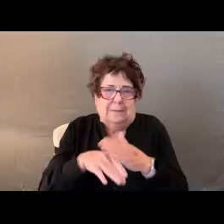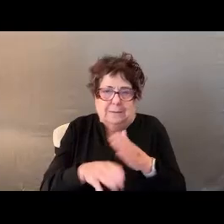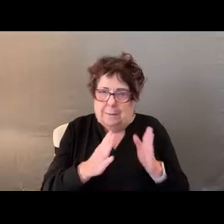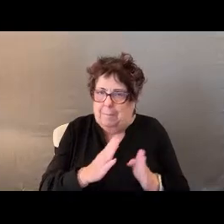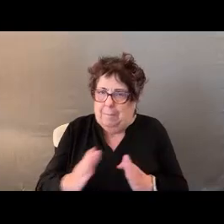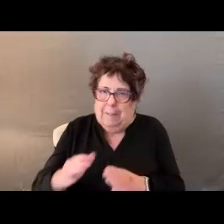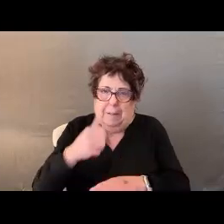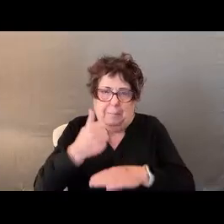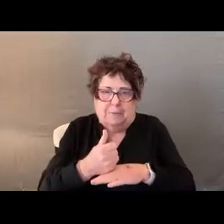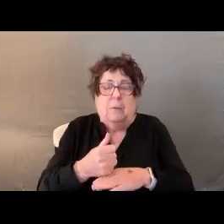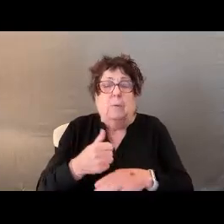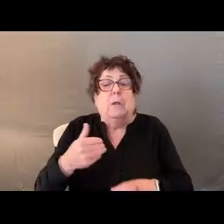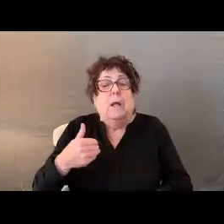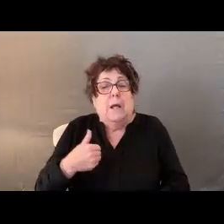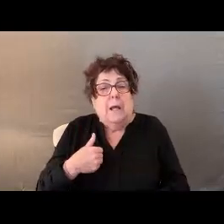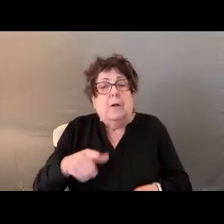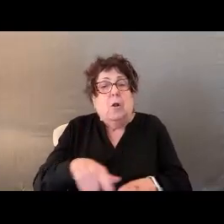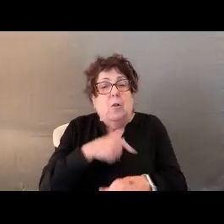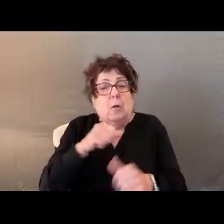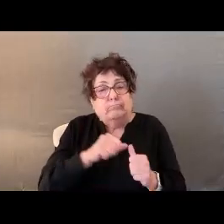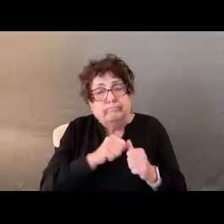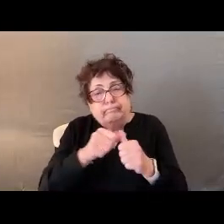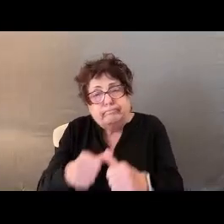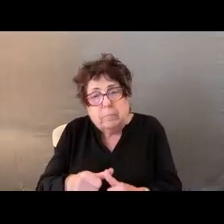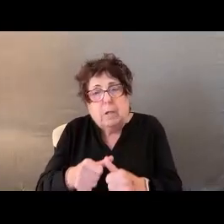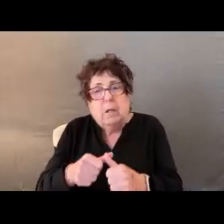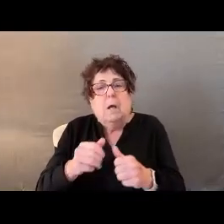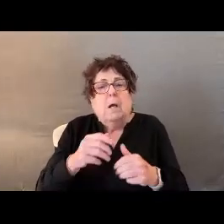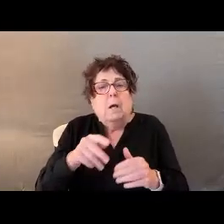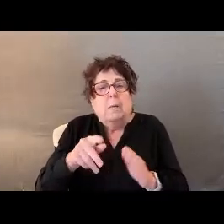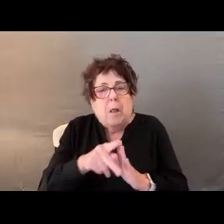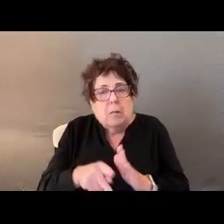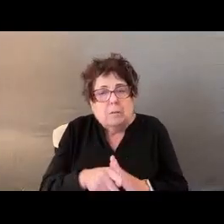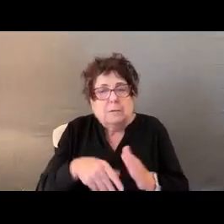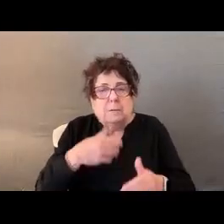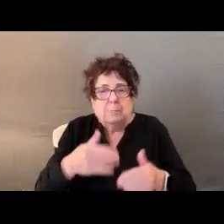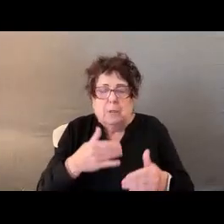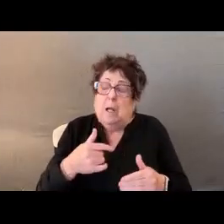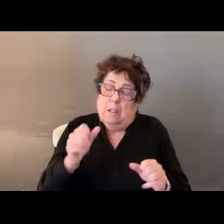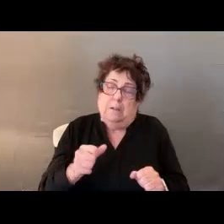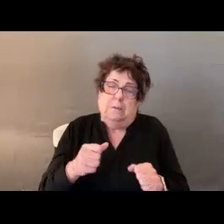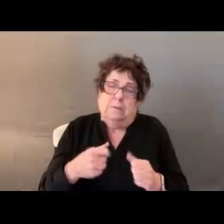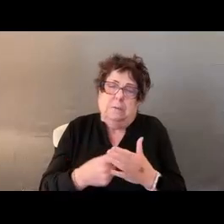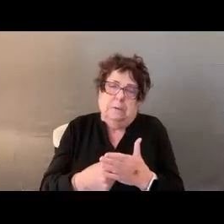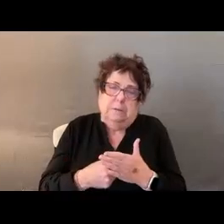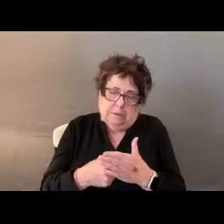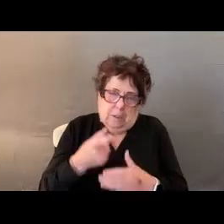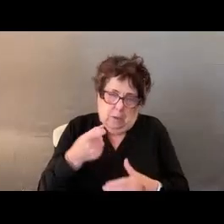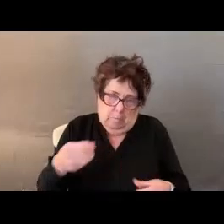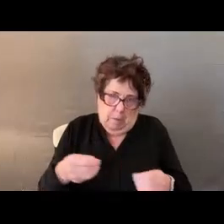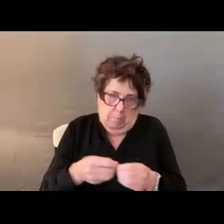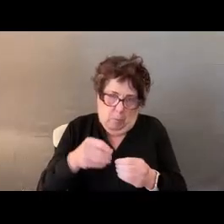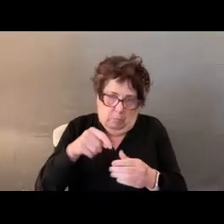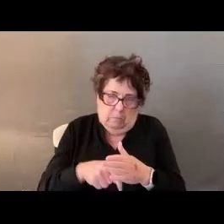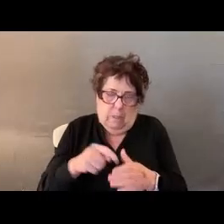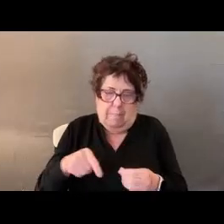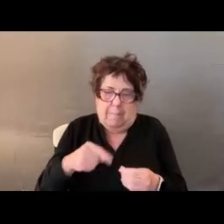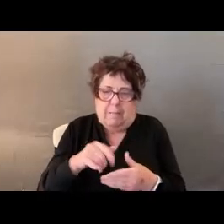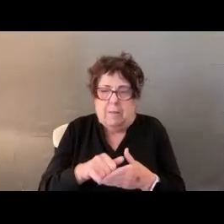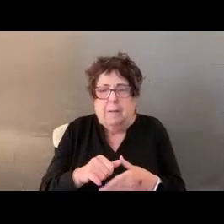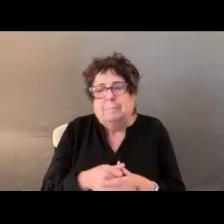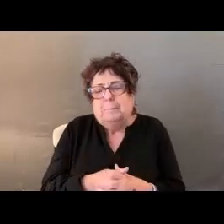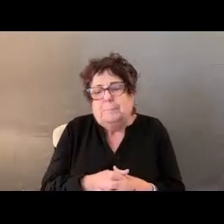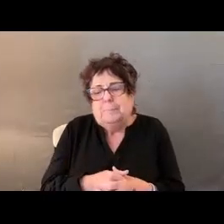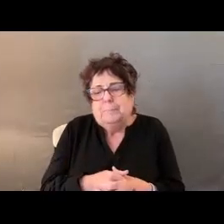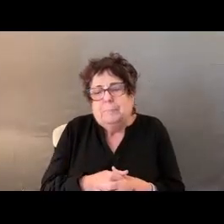have longstanding policies and procedures that I can certainly talk to a little bit more. So some of the expected